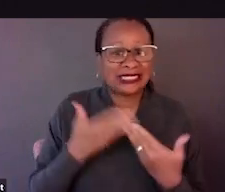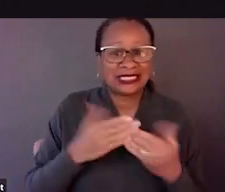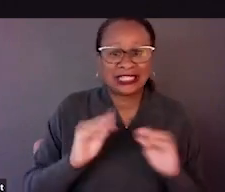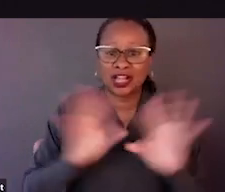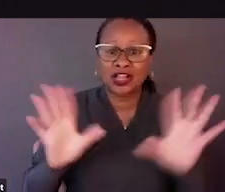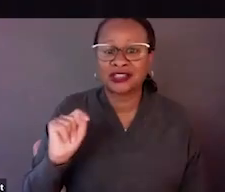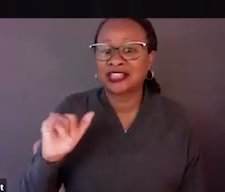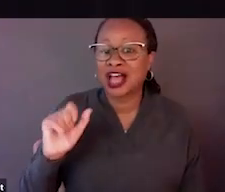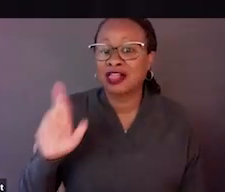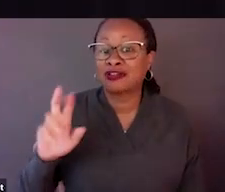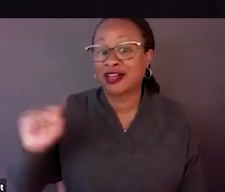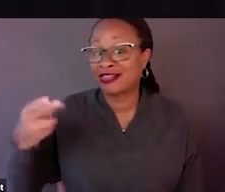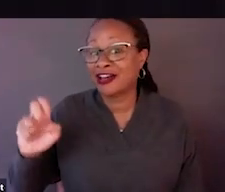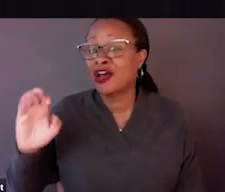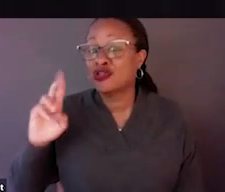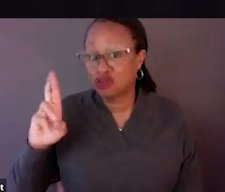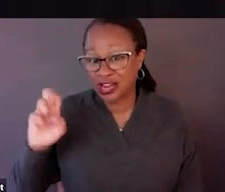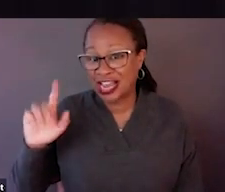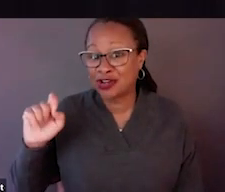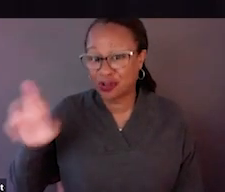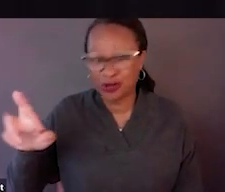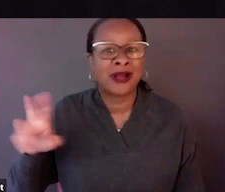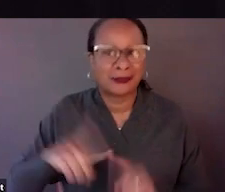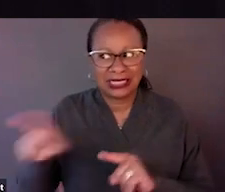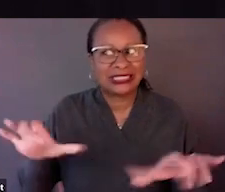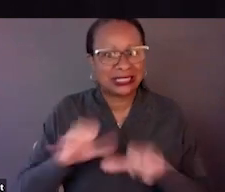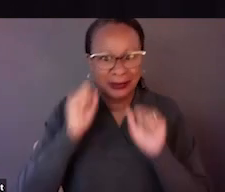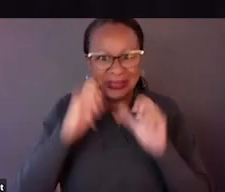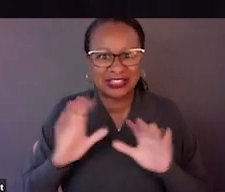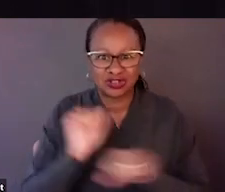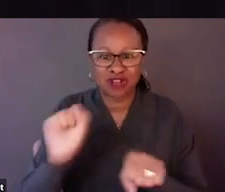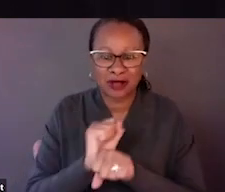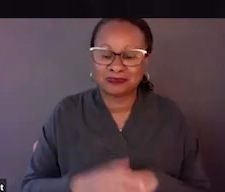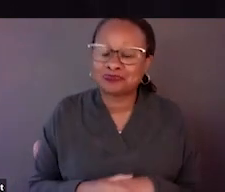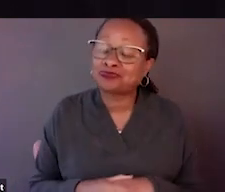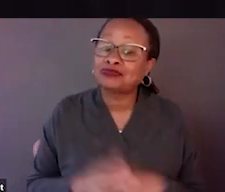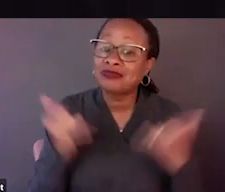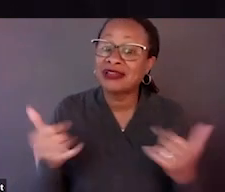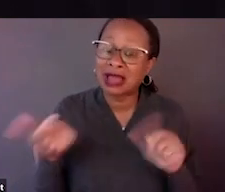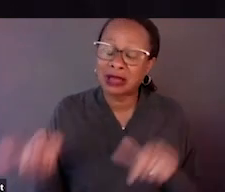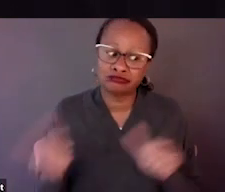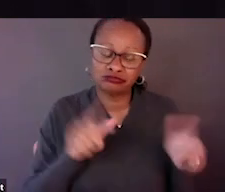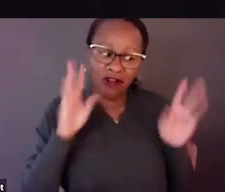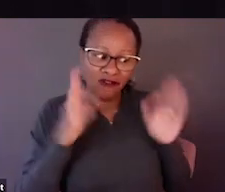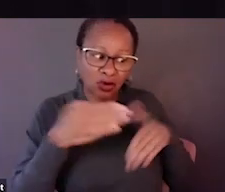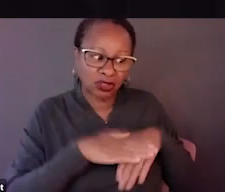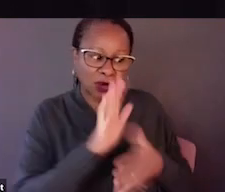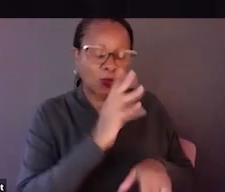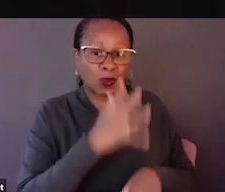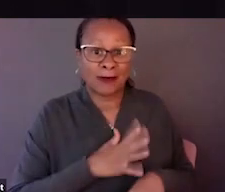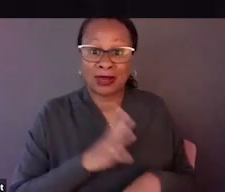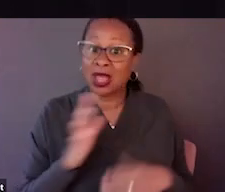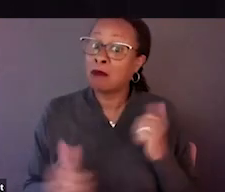he was pretty amazing. Okay, I caught that one too. So let's flip around to the women. Most of the time when I see these types